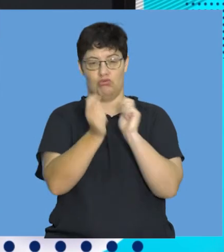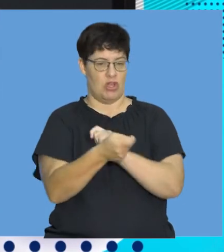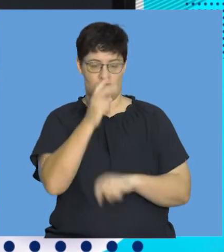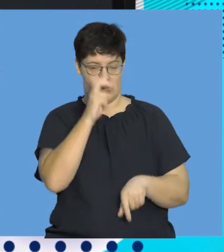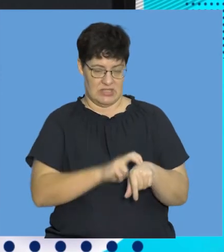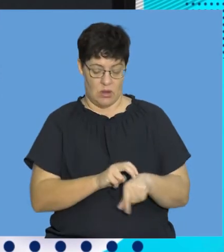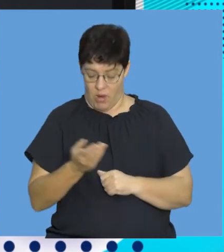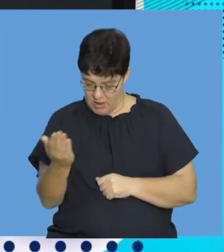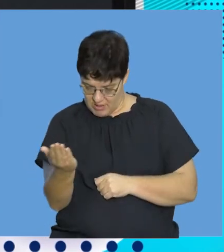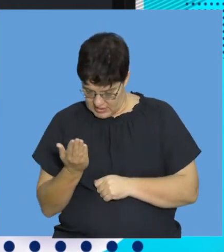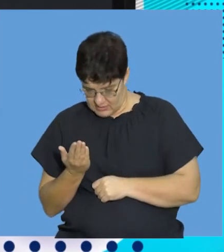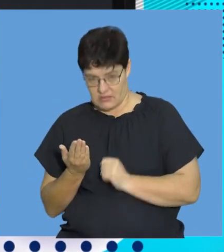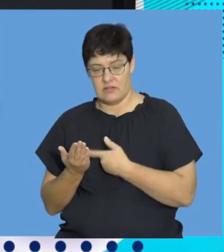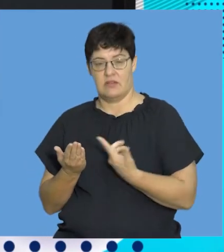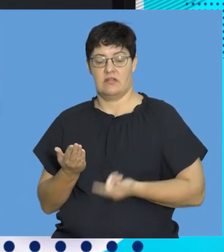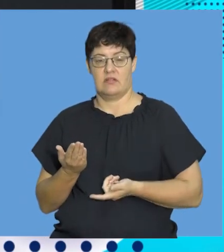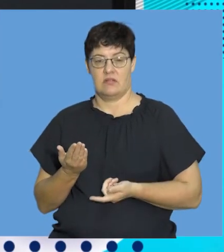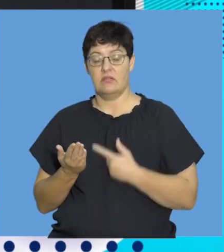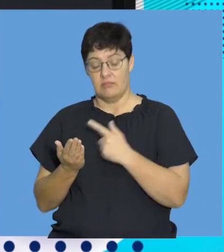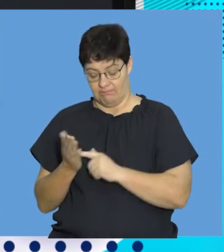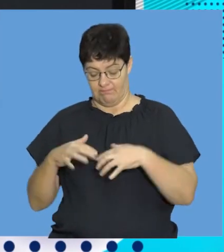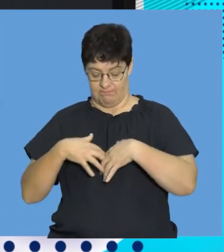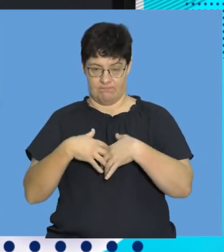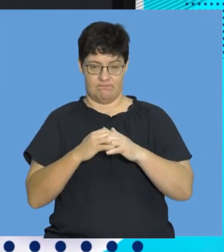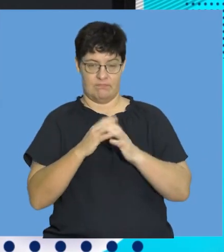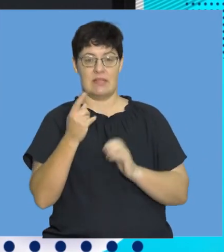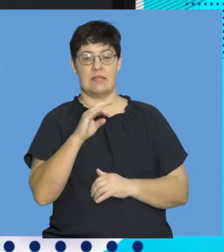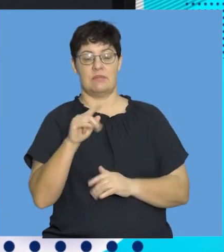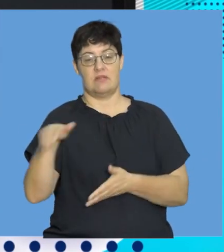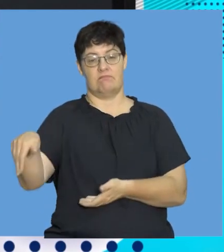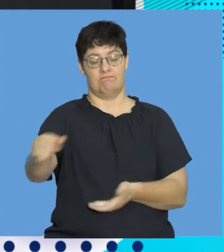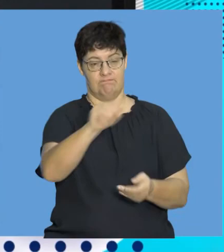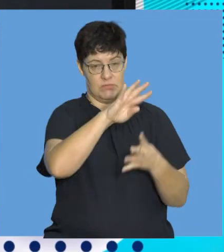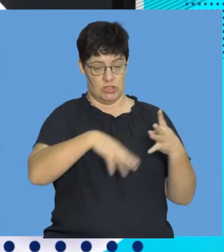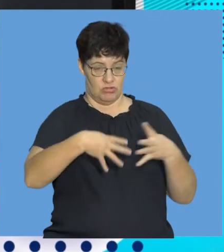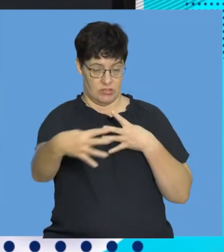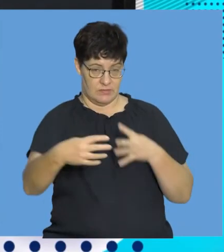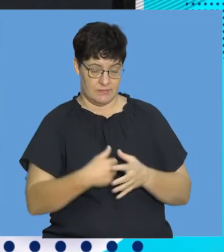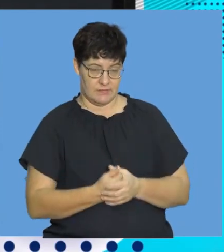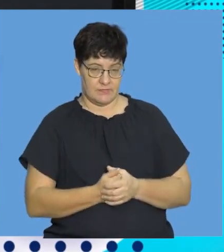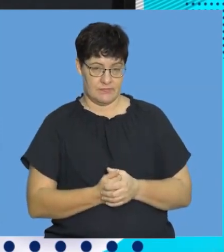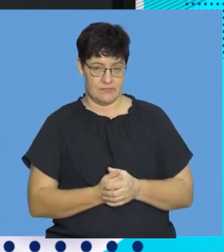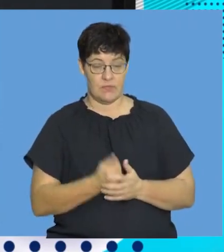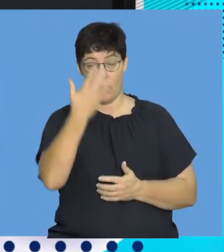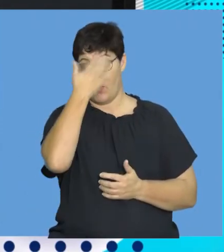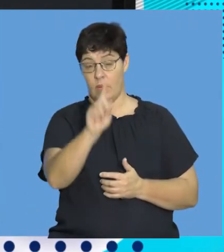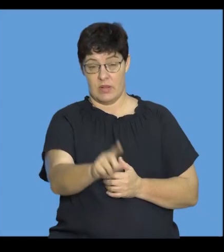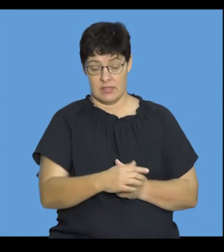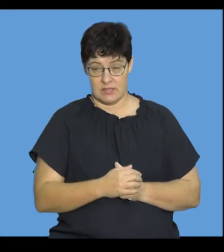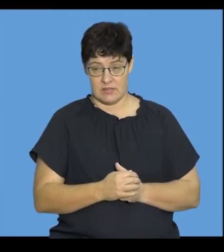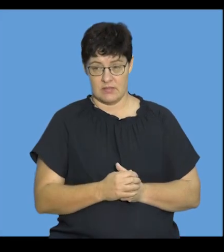to change because that is what you need to draw up your debtors collection schedule. Right, what do we know?